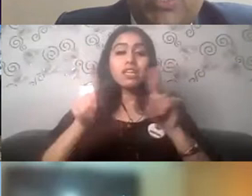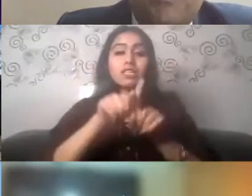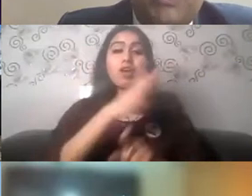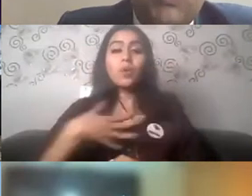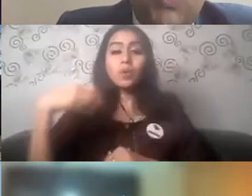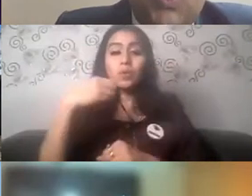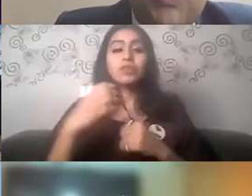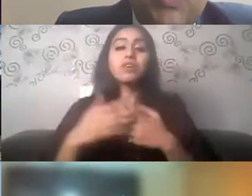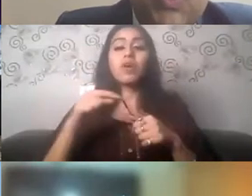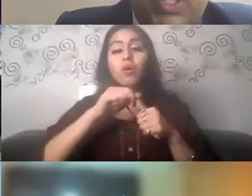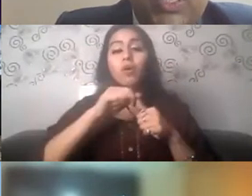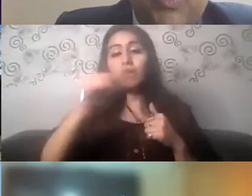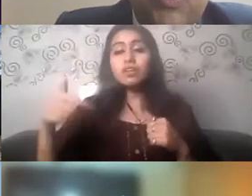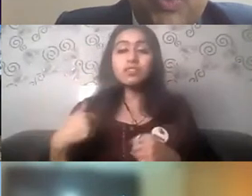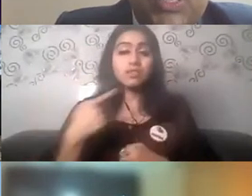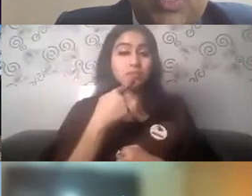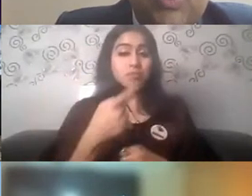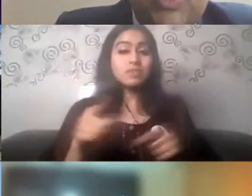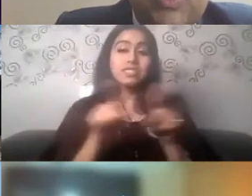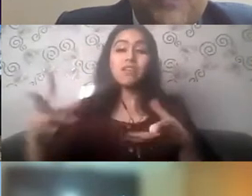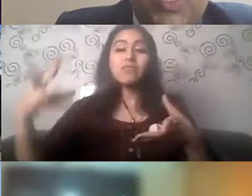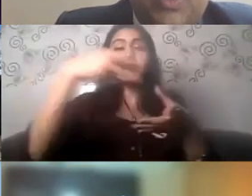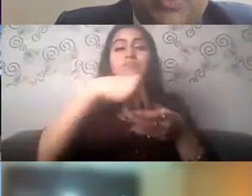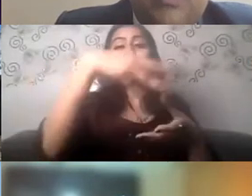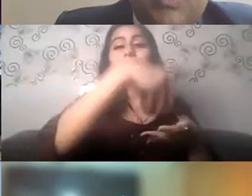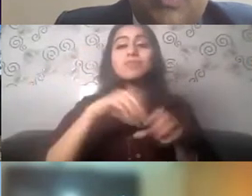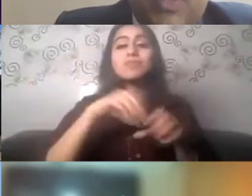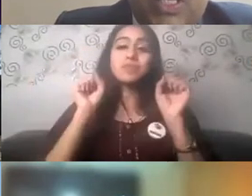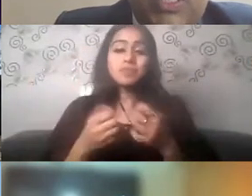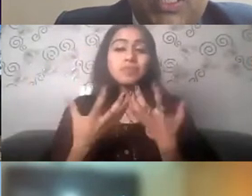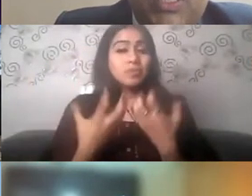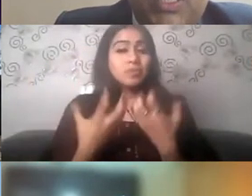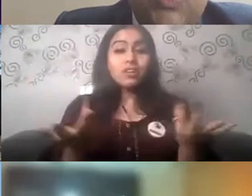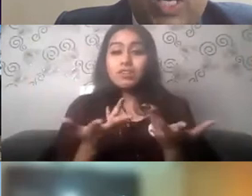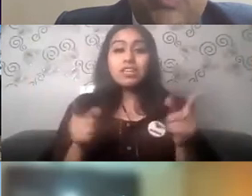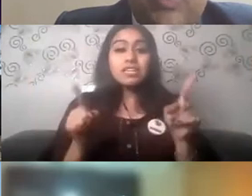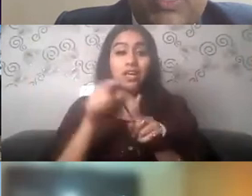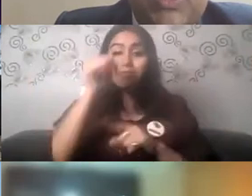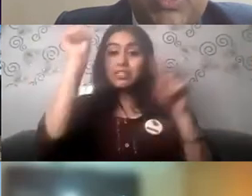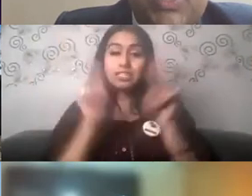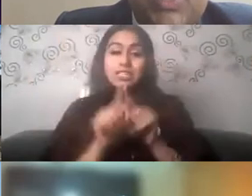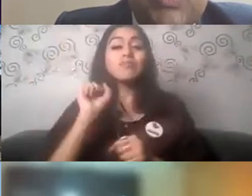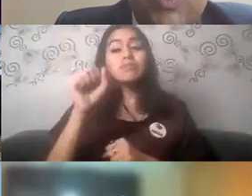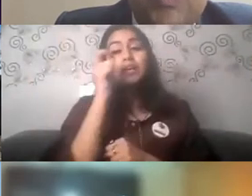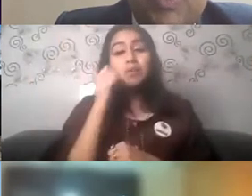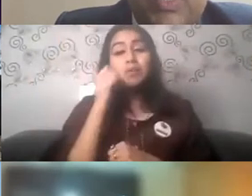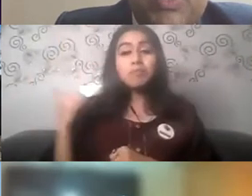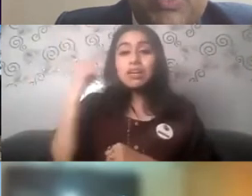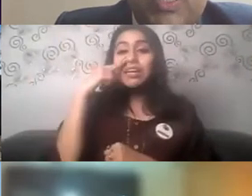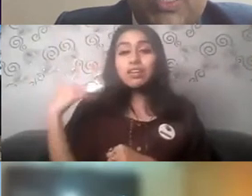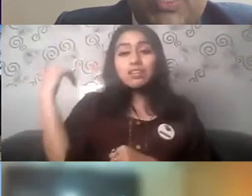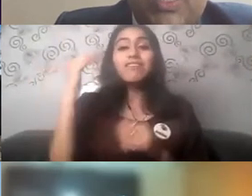my appeal to all of you to contribute for this cause, because here in India you have your brothers and sisters who are people